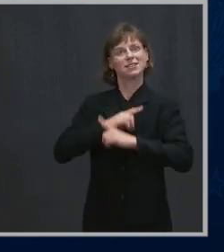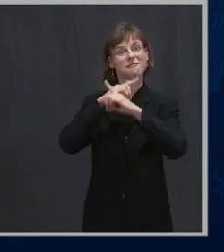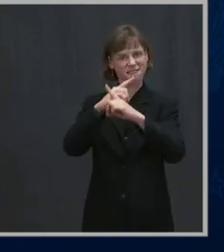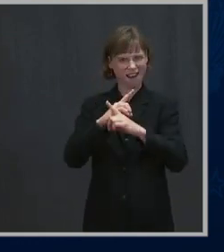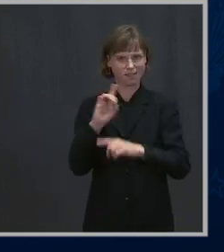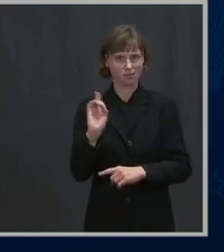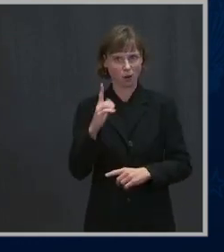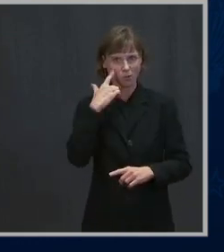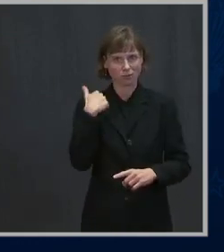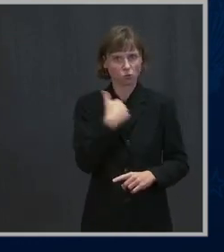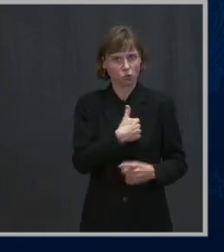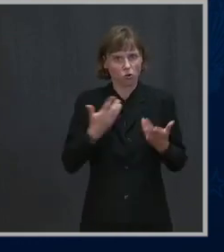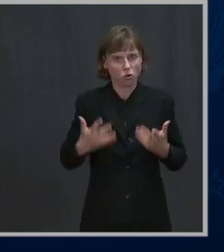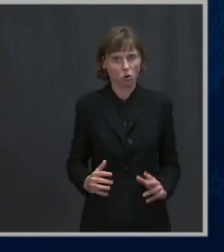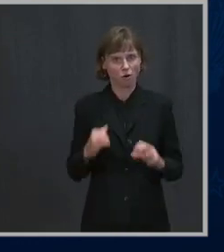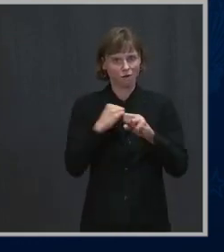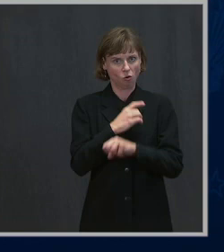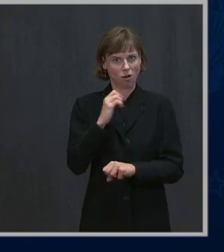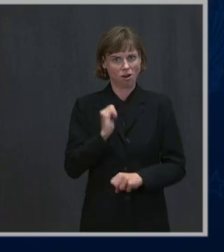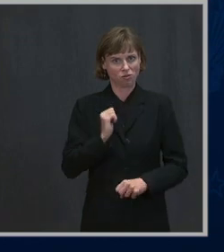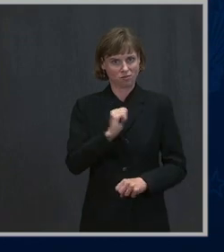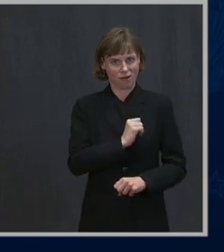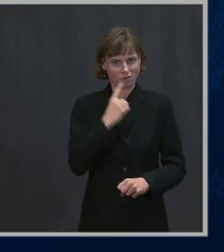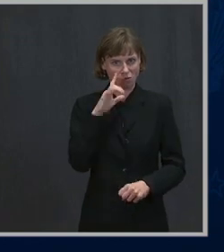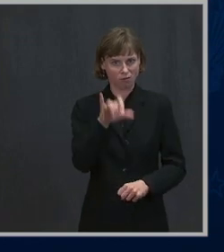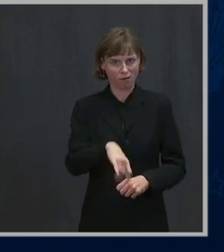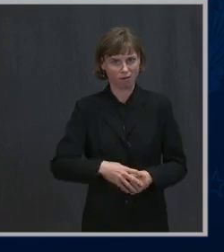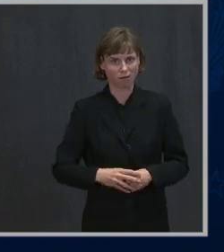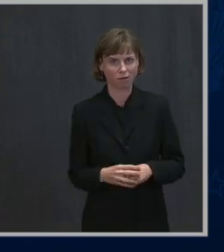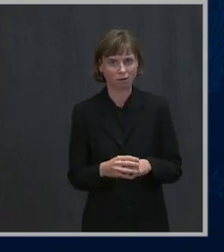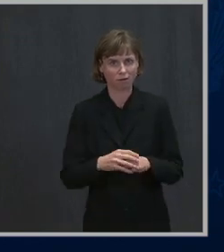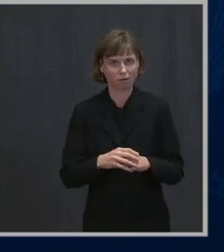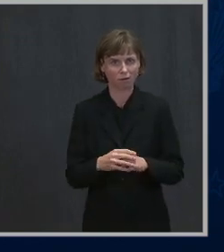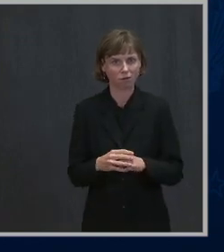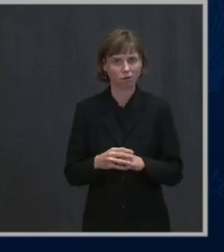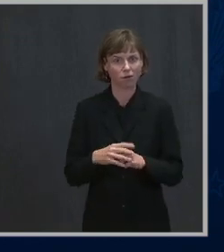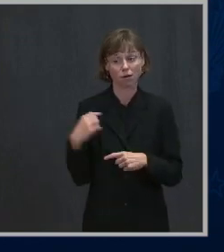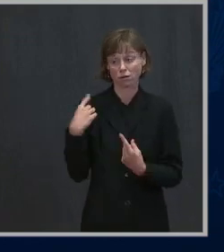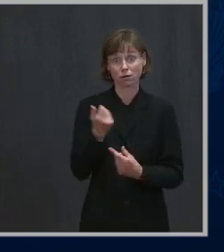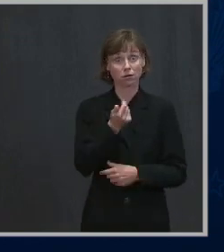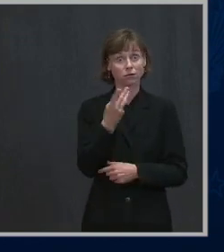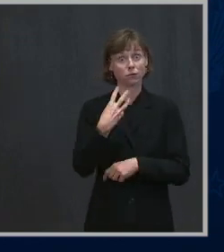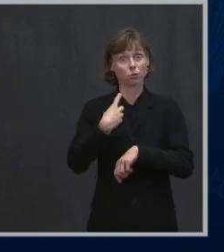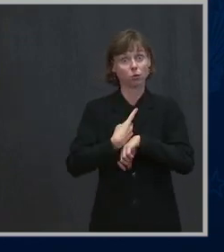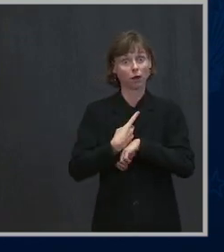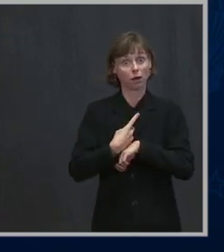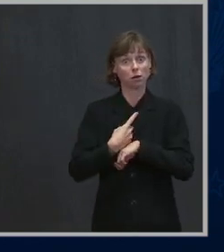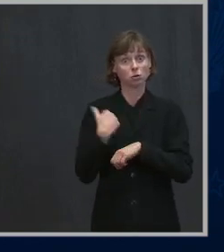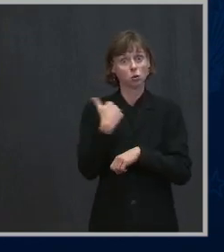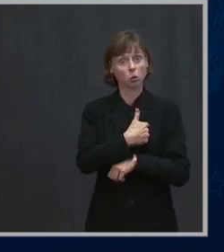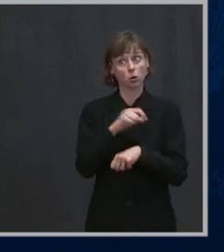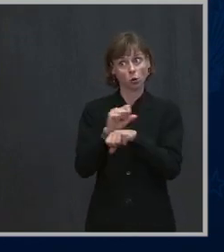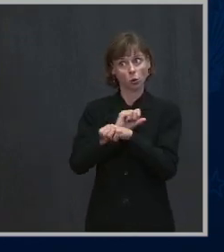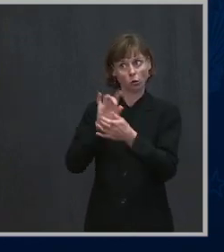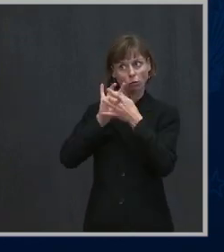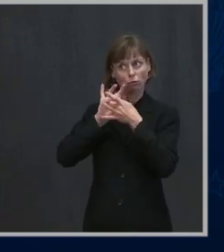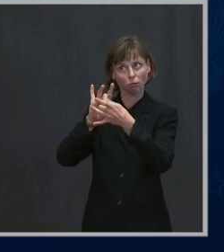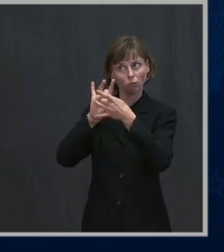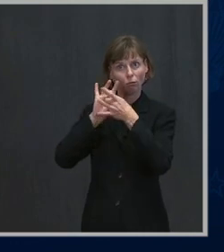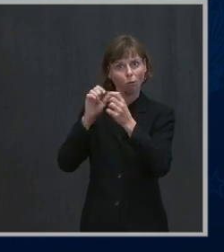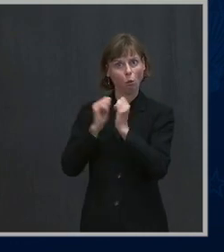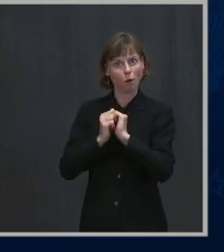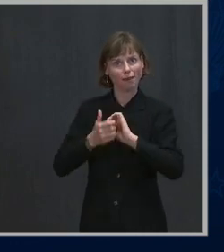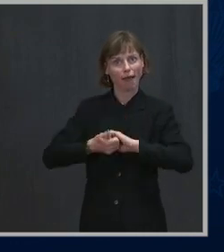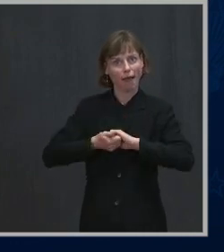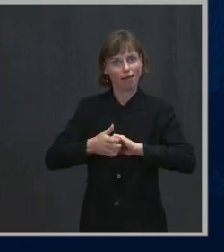it ourselves over the past few days we've been in close cooperation with our allies and partners to